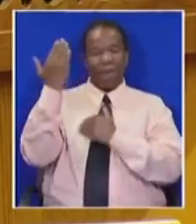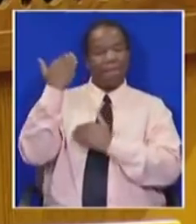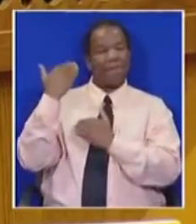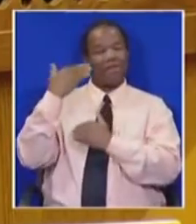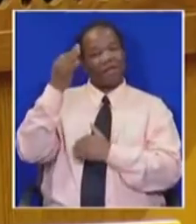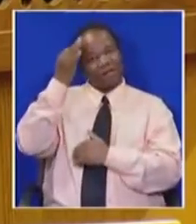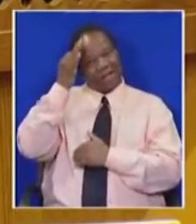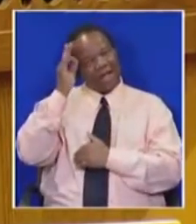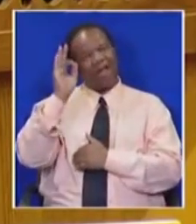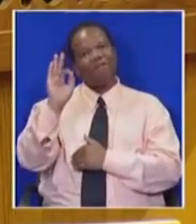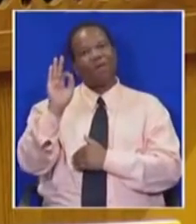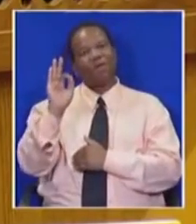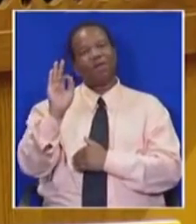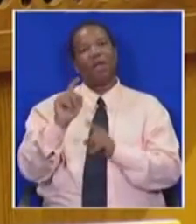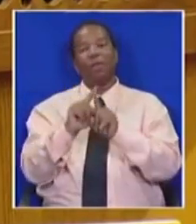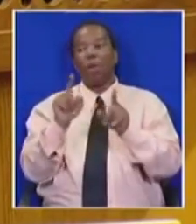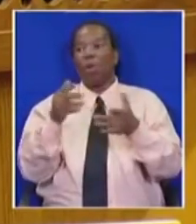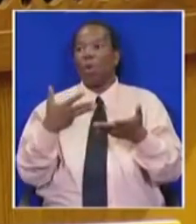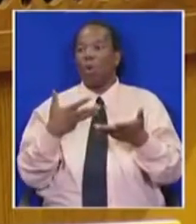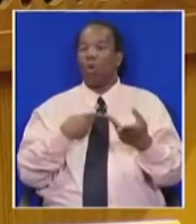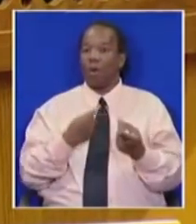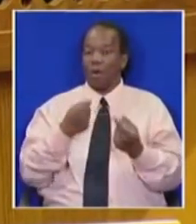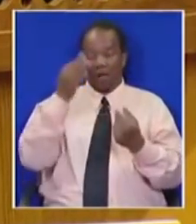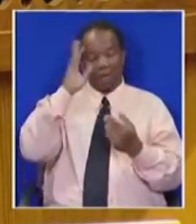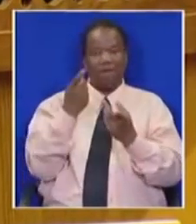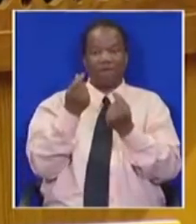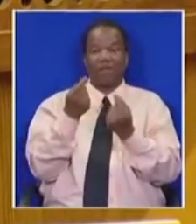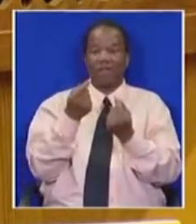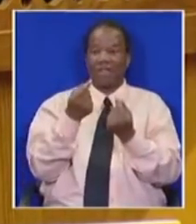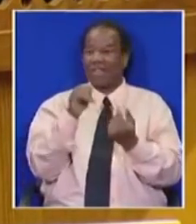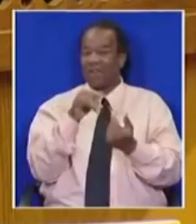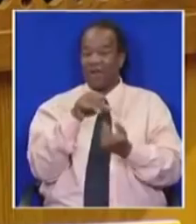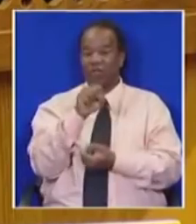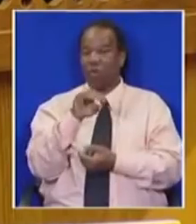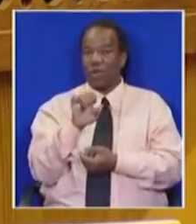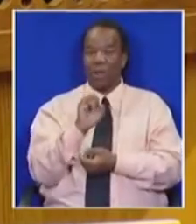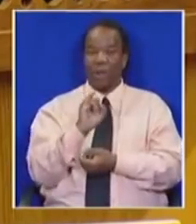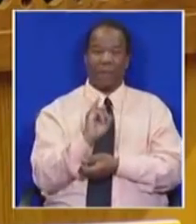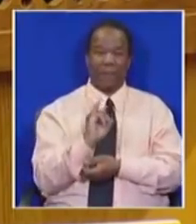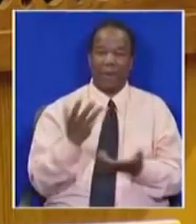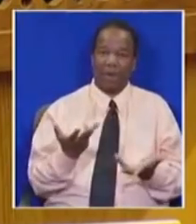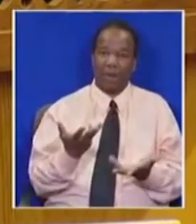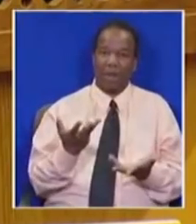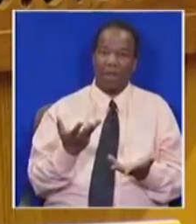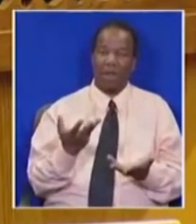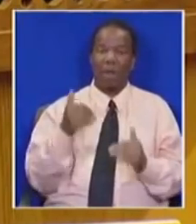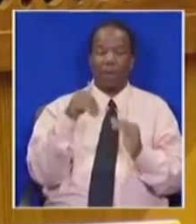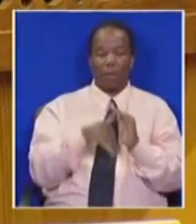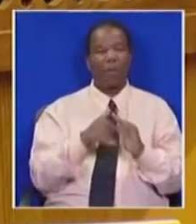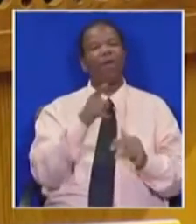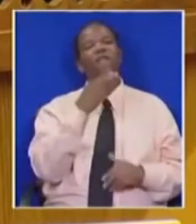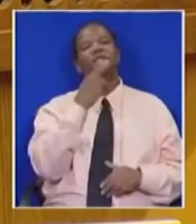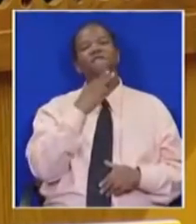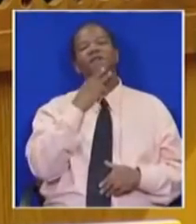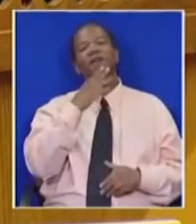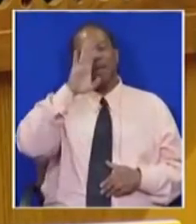nothing threatens our public finances more than badly run state-owned enterprises. The greatest applause during his speech on Friday night